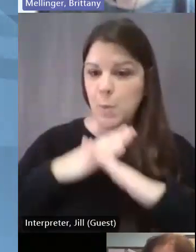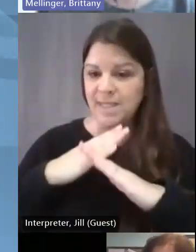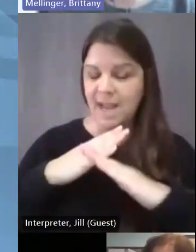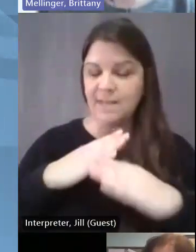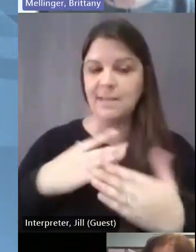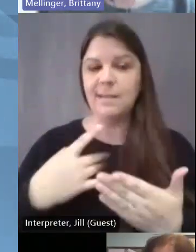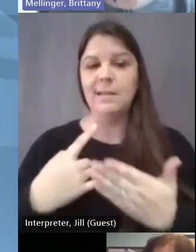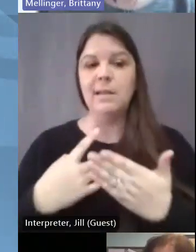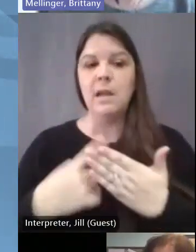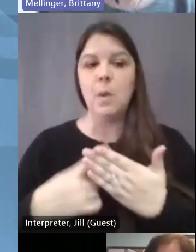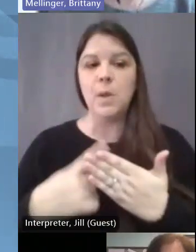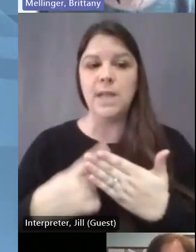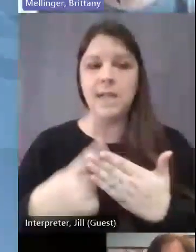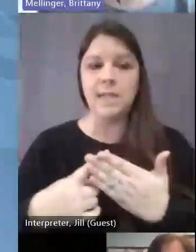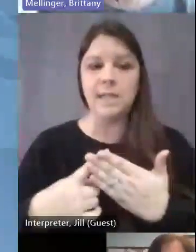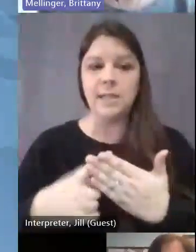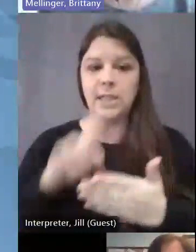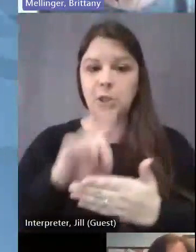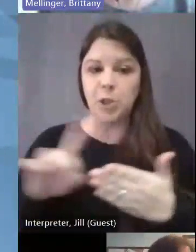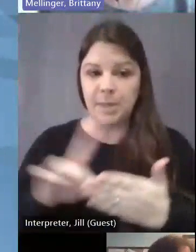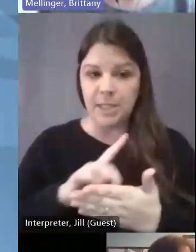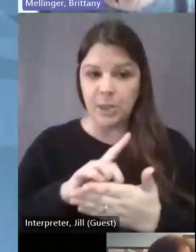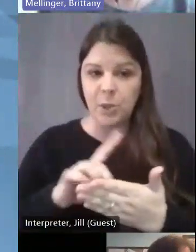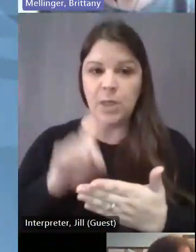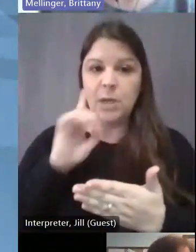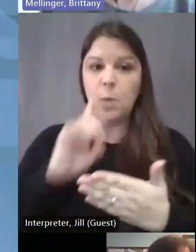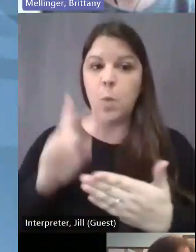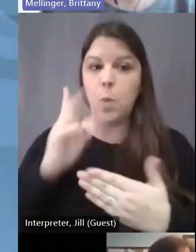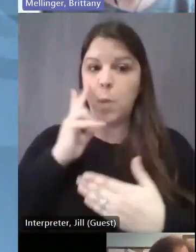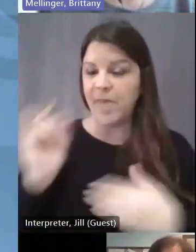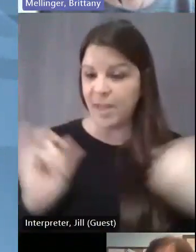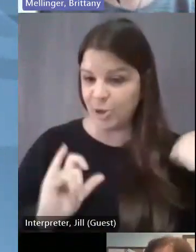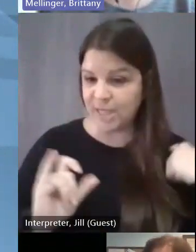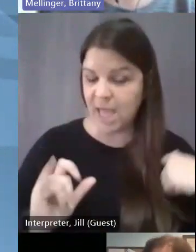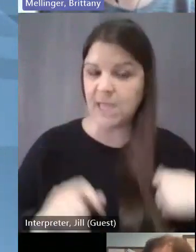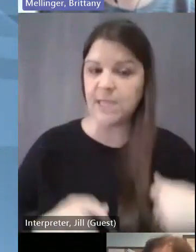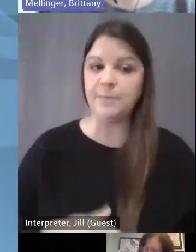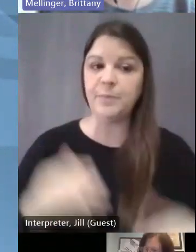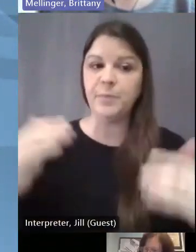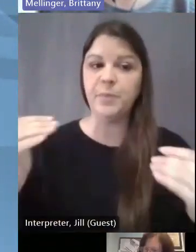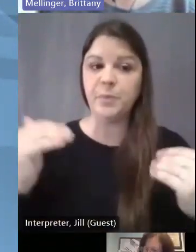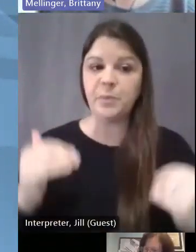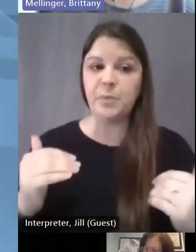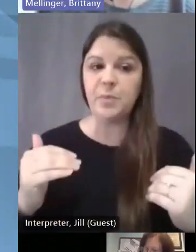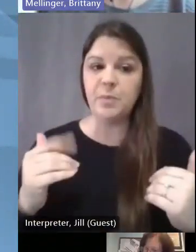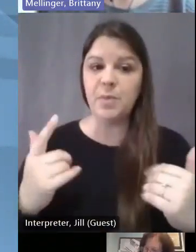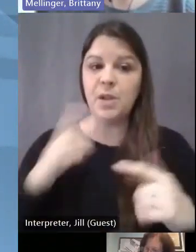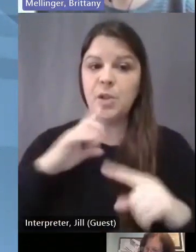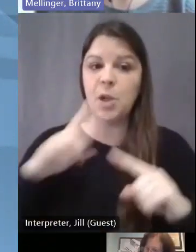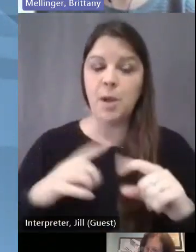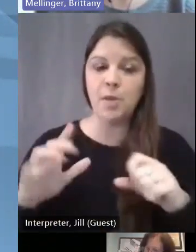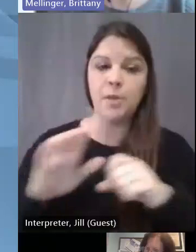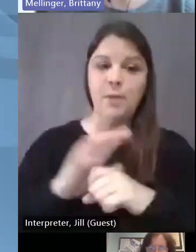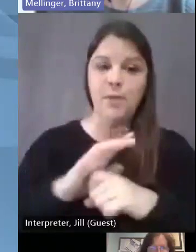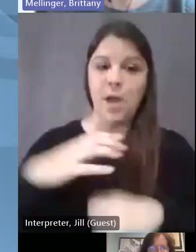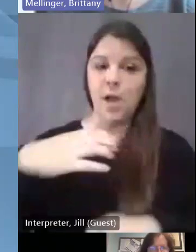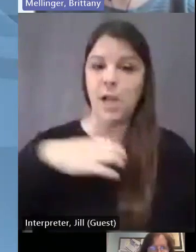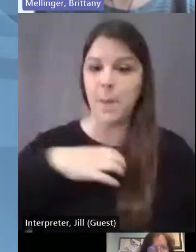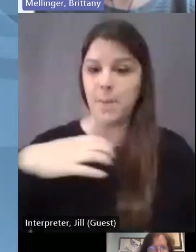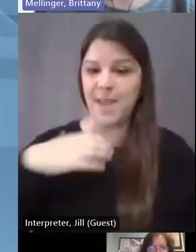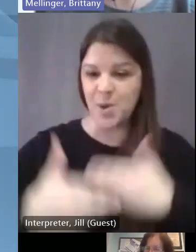discuss discriminatory practices and what housing discrimination looks like, as well as cover the complaint process.